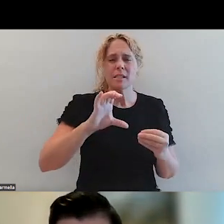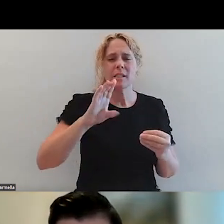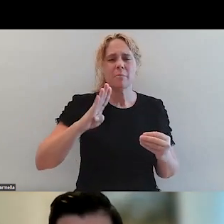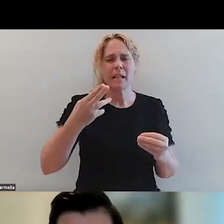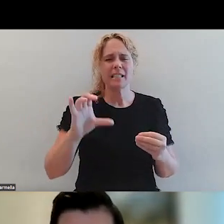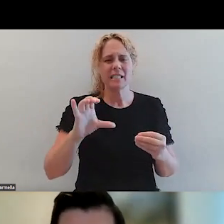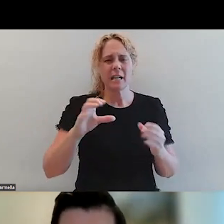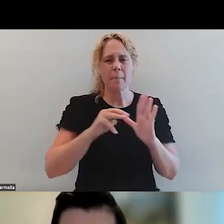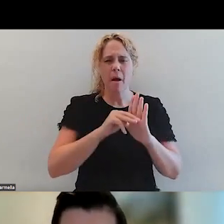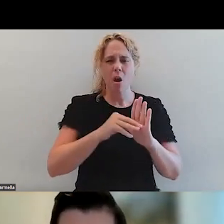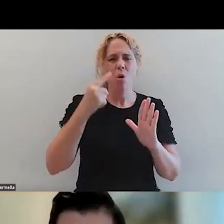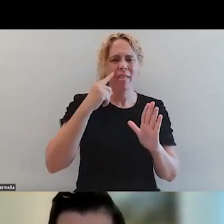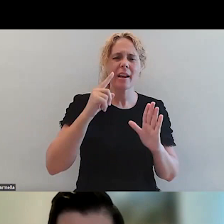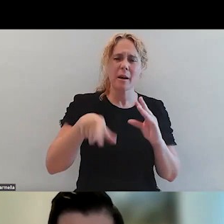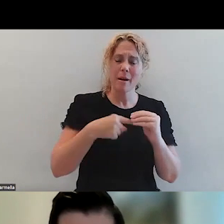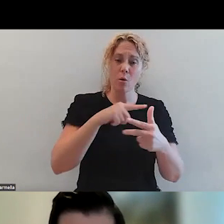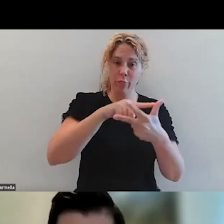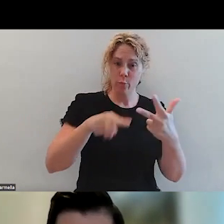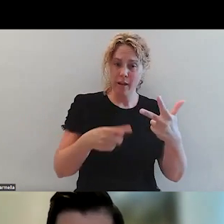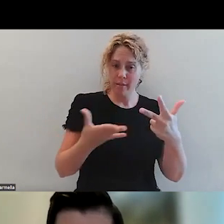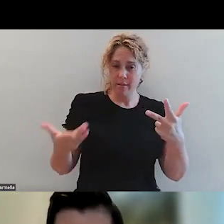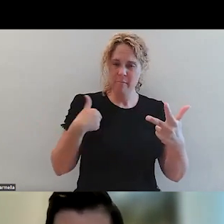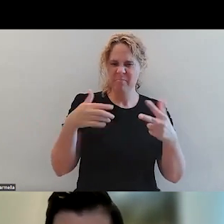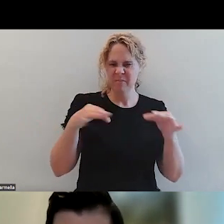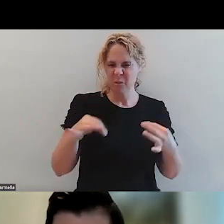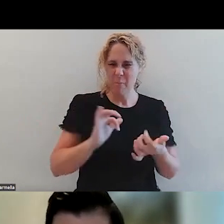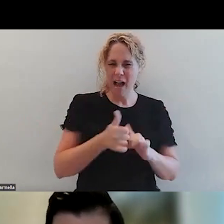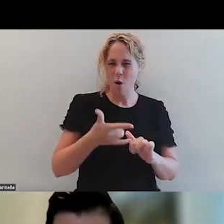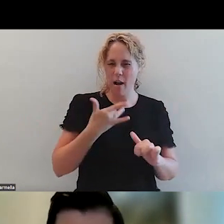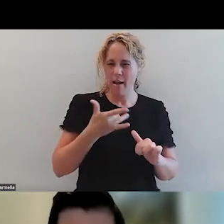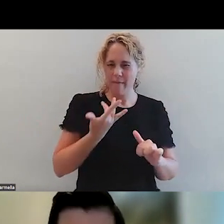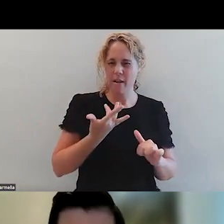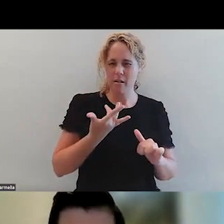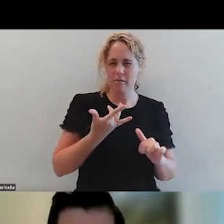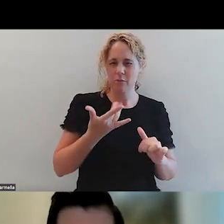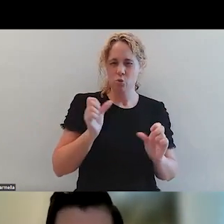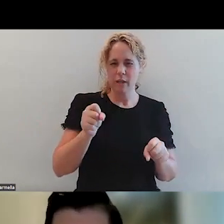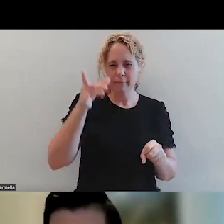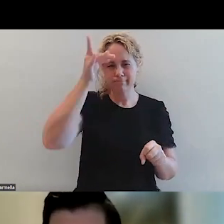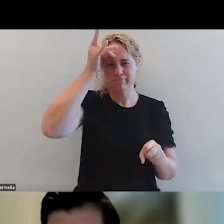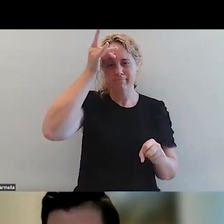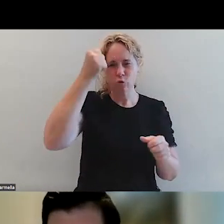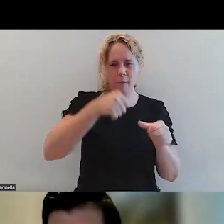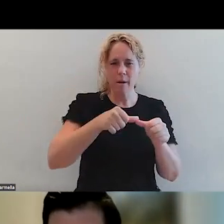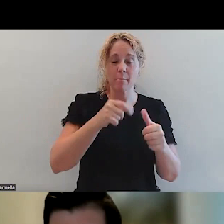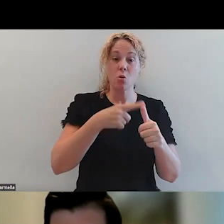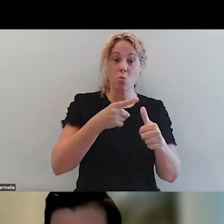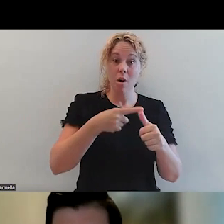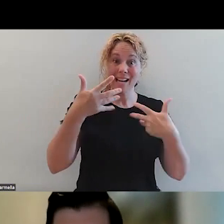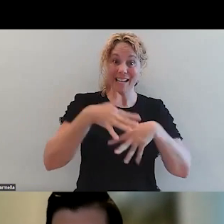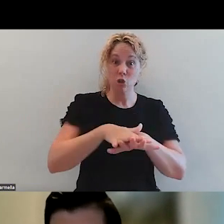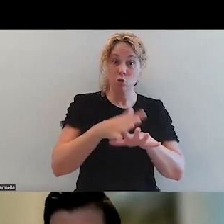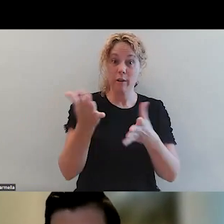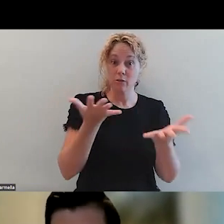I want you to think about kind of three different things, and I'll describe them in a way that I think really resonates with folks. One is integrated services. So